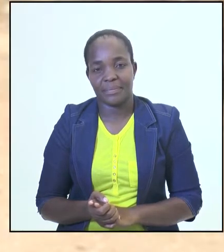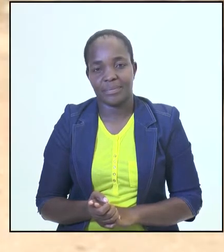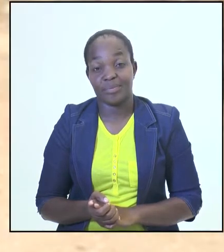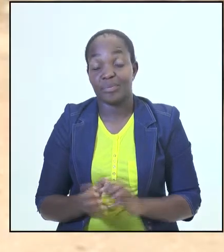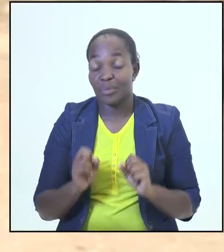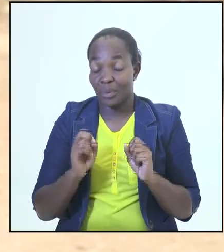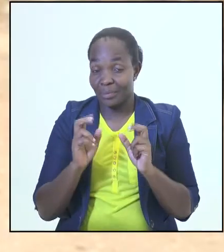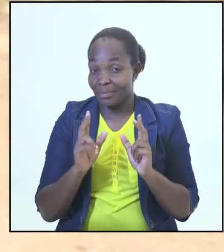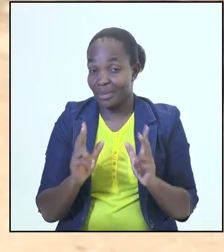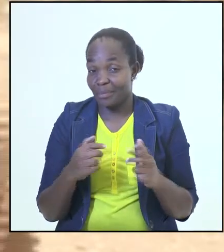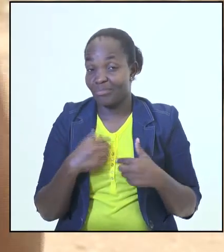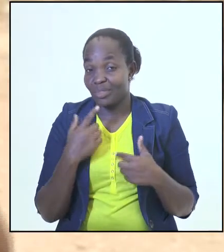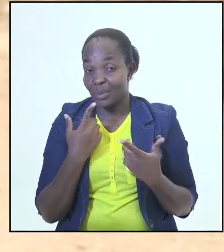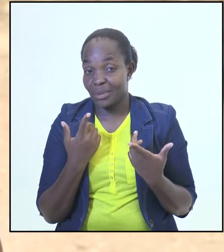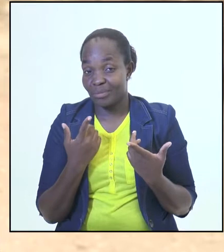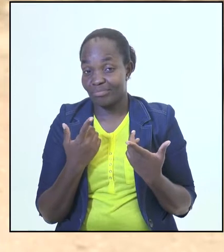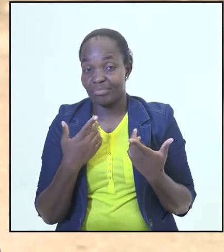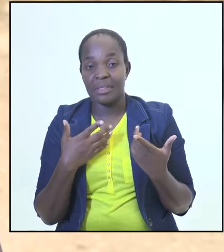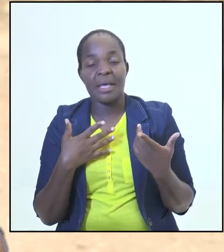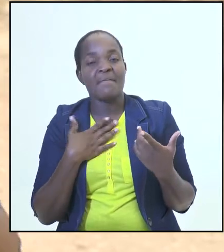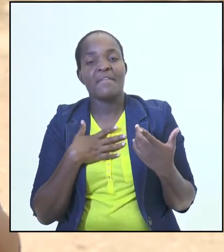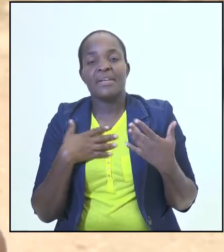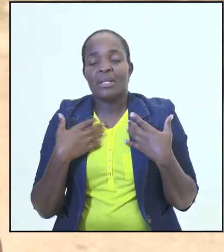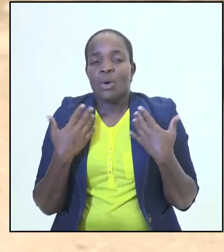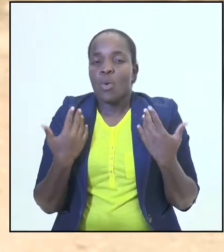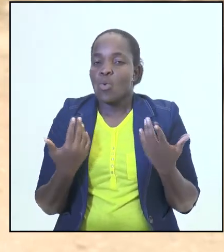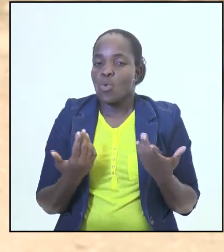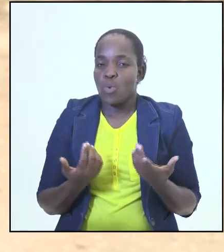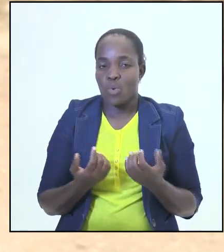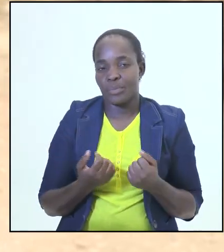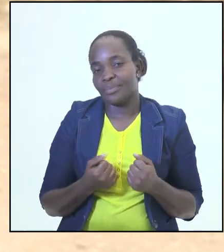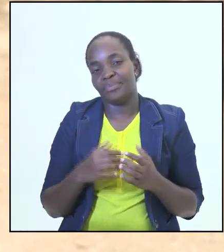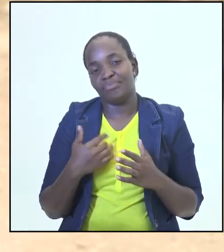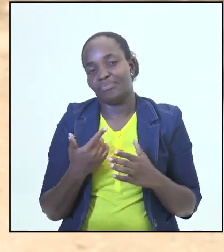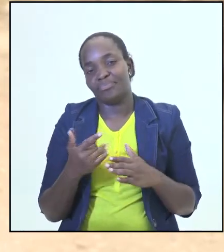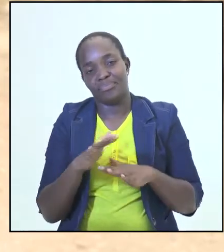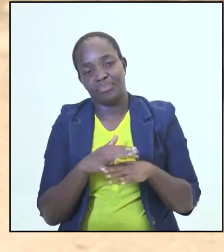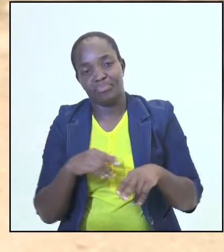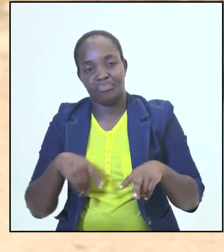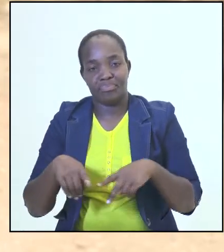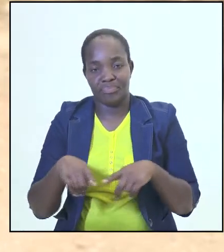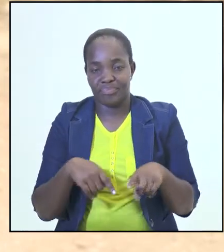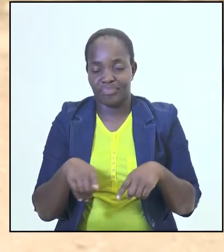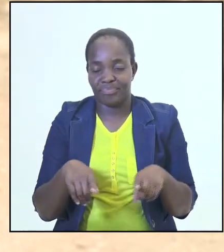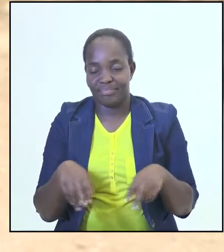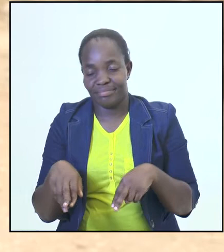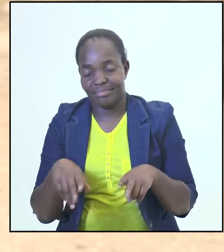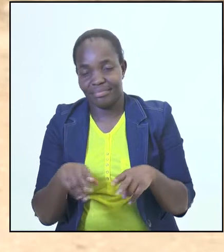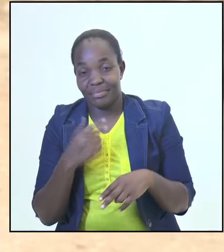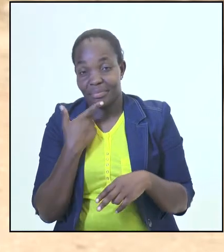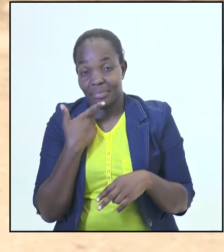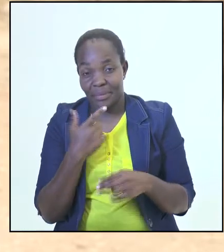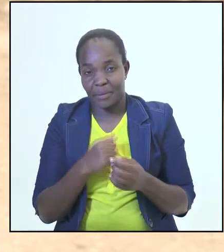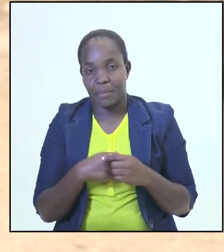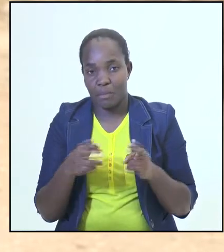Well, viewers, I must say I feel very much refreshed after the long walk through nature. Thank you for watching this lesson with us, and I